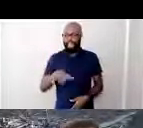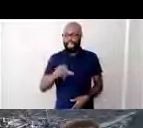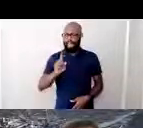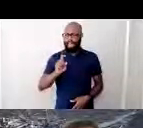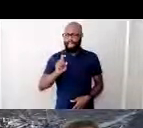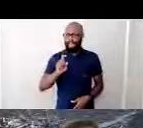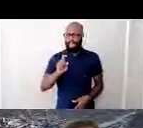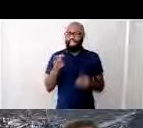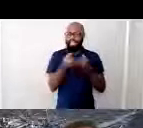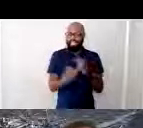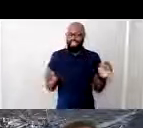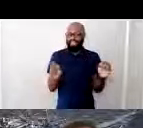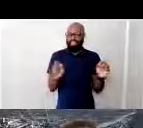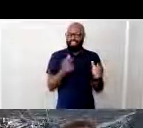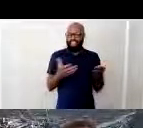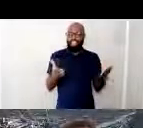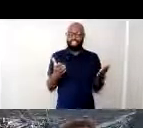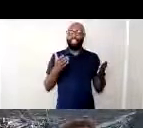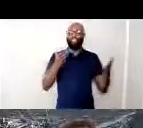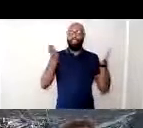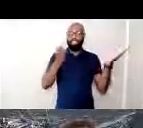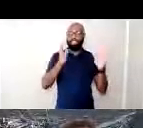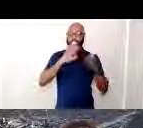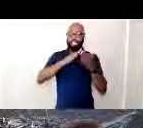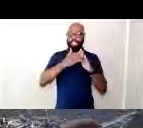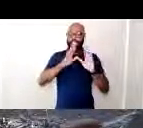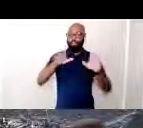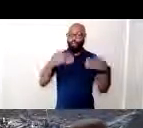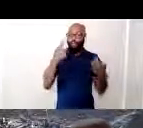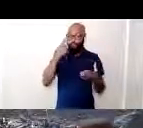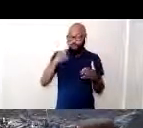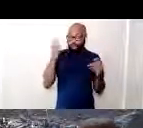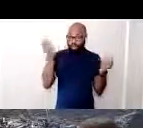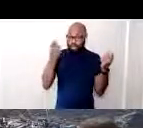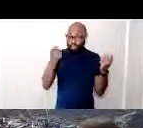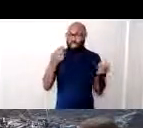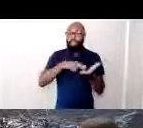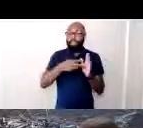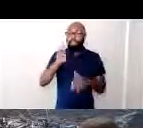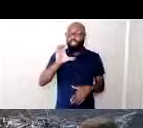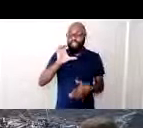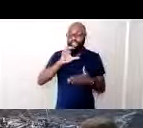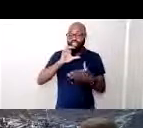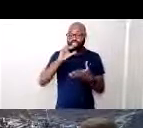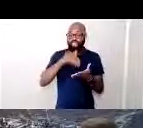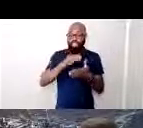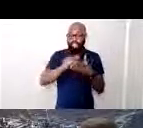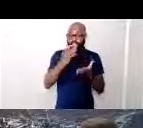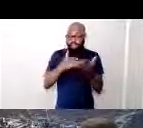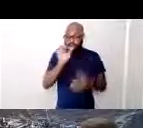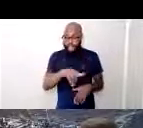safety, stuff like that, services that the city actually provides for the festival? So does that mean that 600K, some of that 600K is actually in